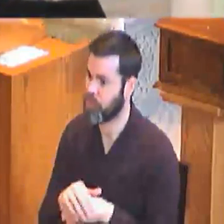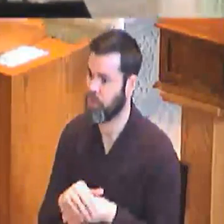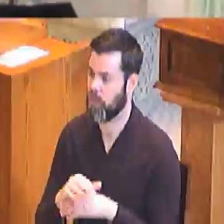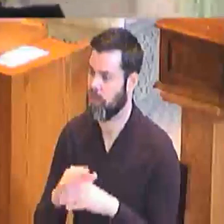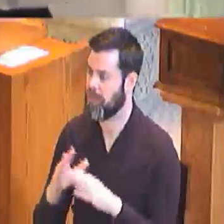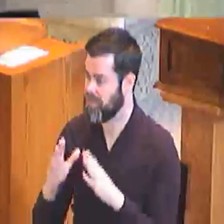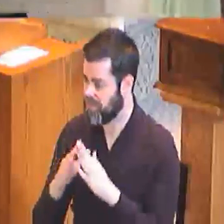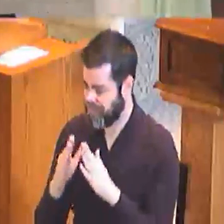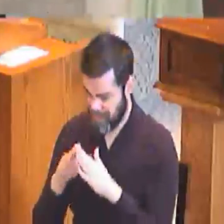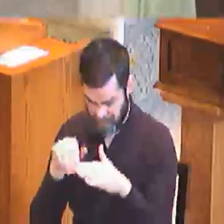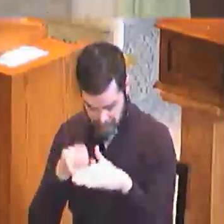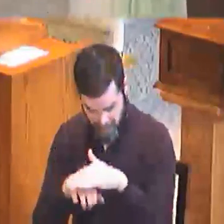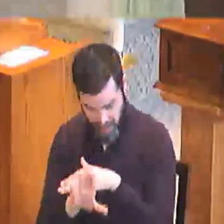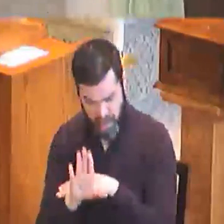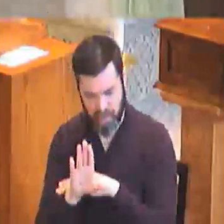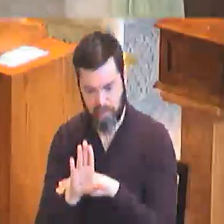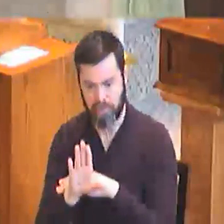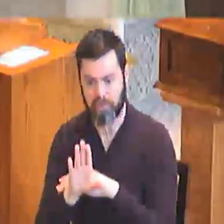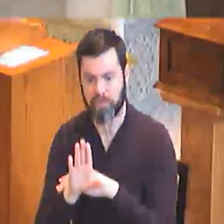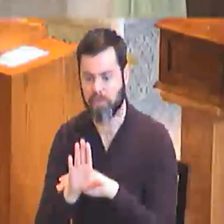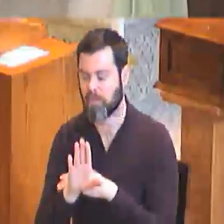to Jerusalem,